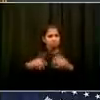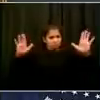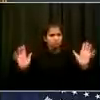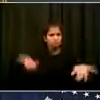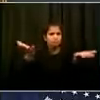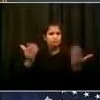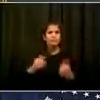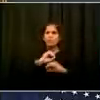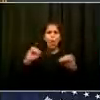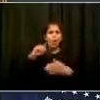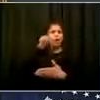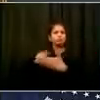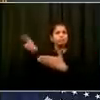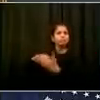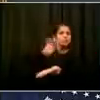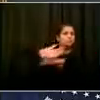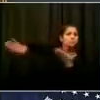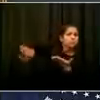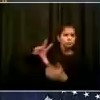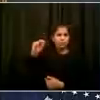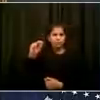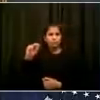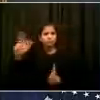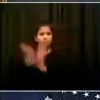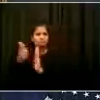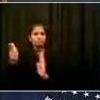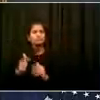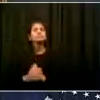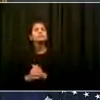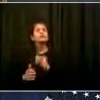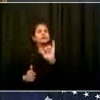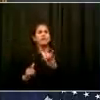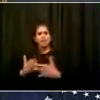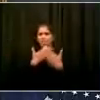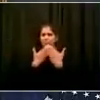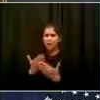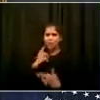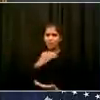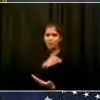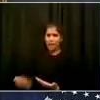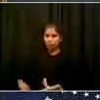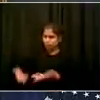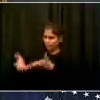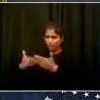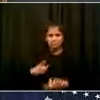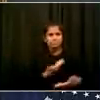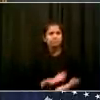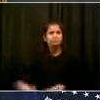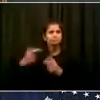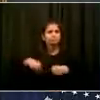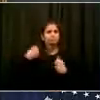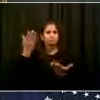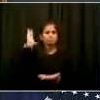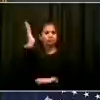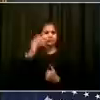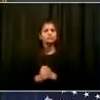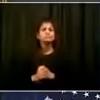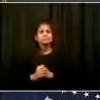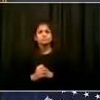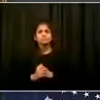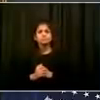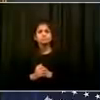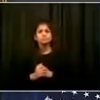Commissioner. And Commissioner, you said a lot of important things there, but I want to harken back to the point you made about this city's greatness